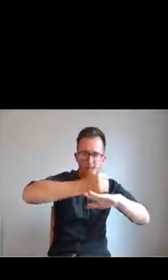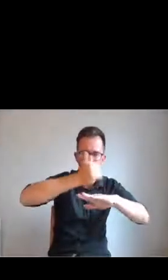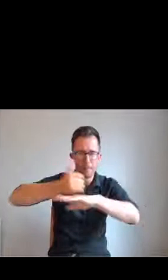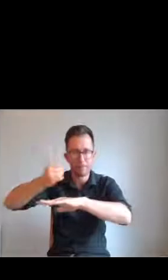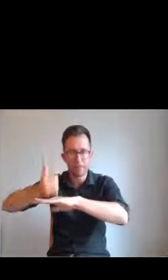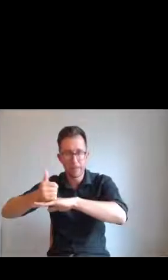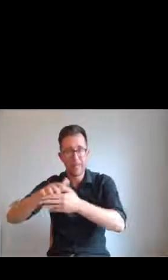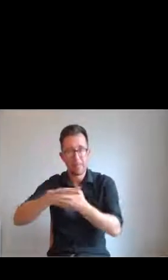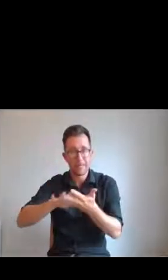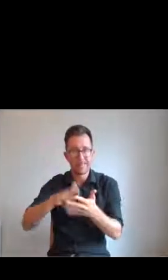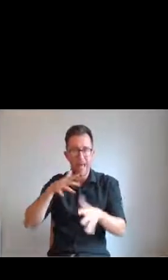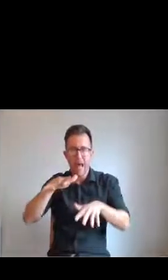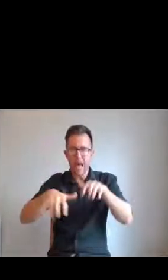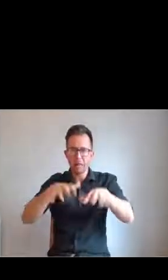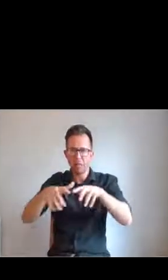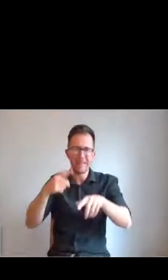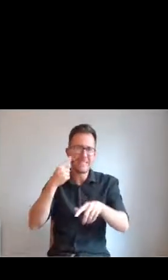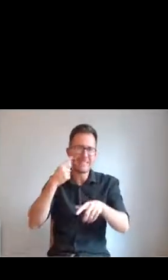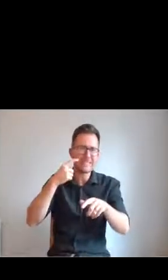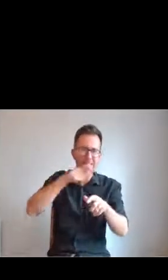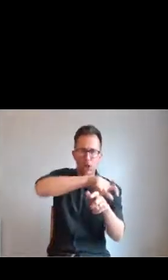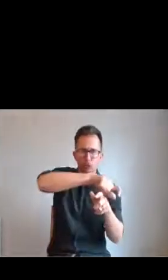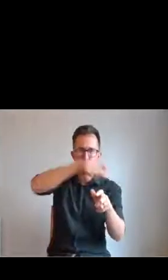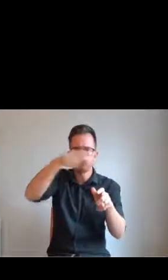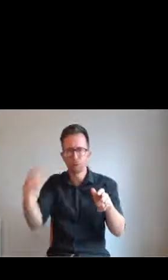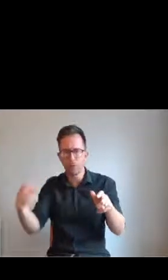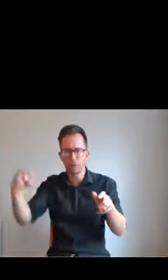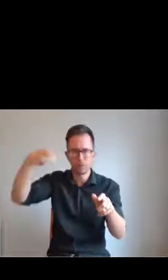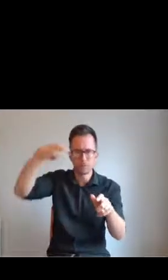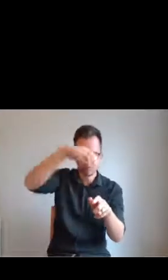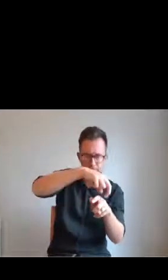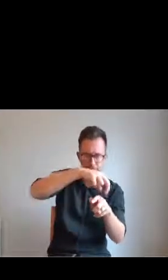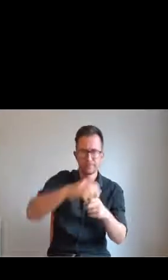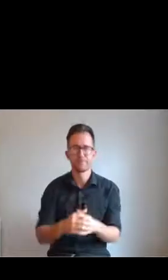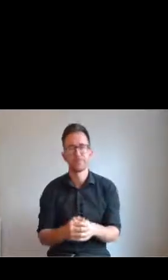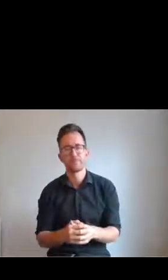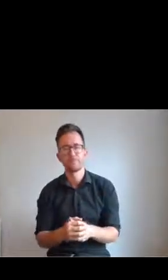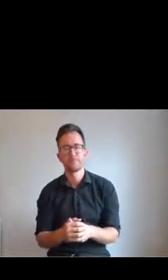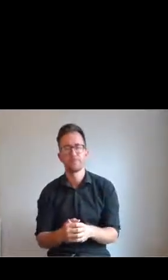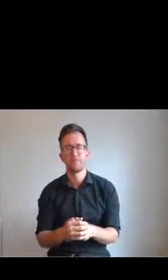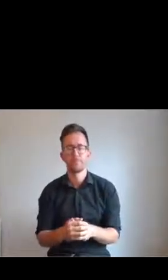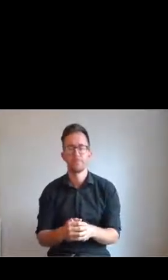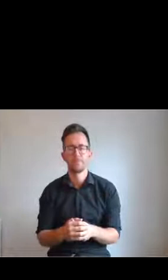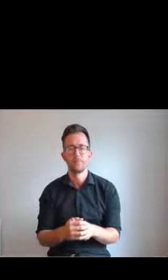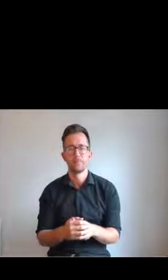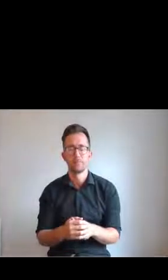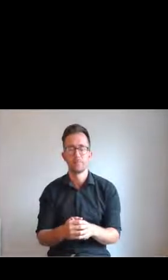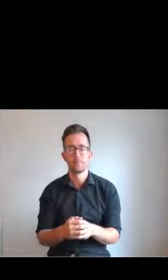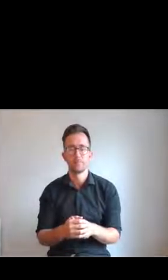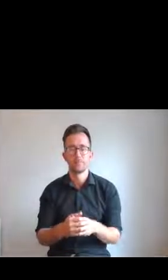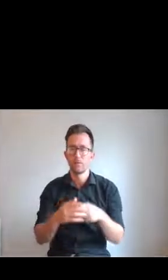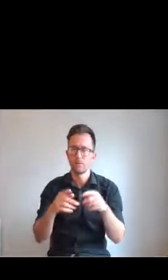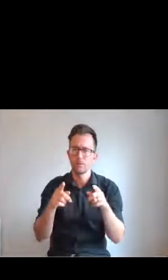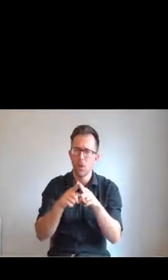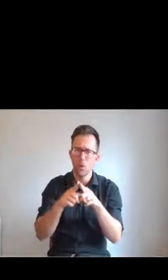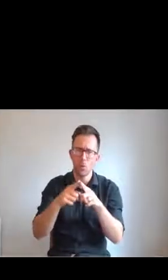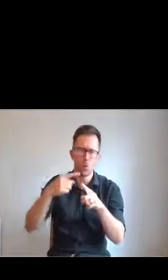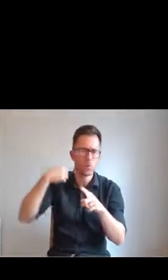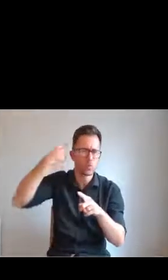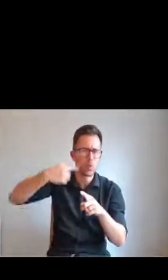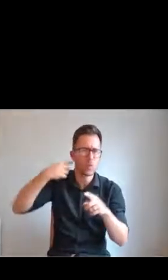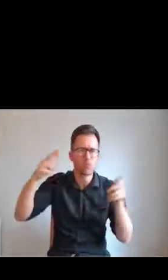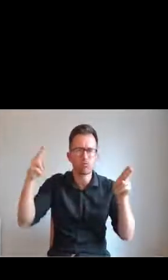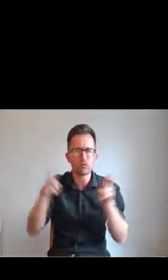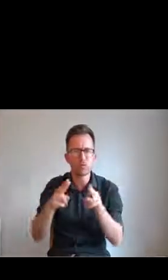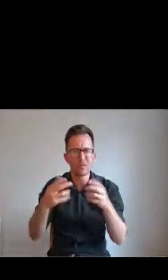wildlife to use as a crossing point over the given road. To help mitigate noise, we've introduced some noise barriers